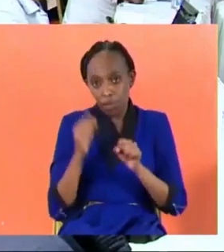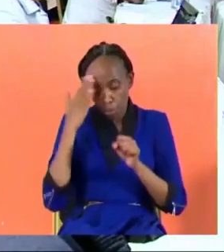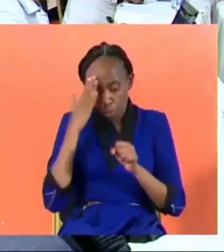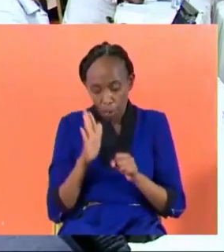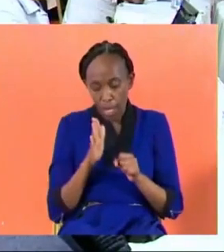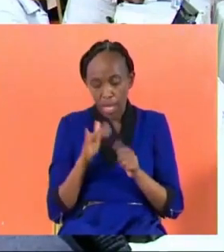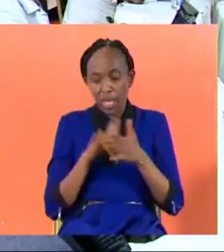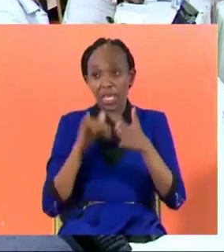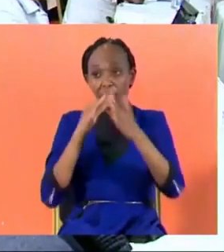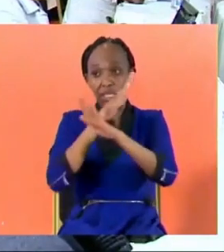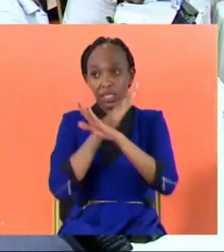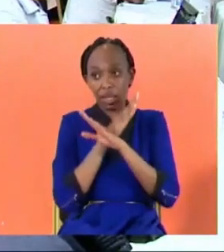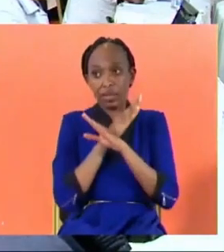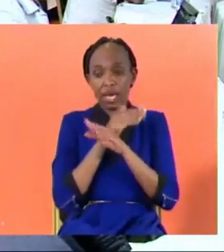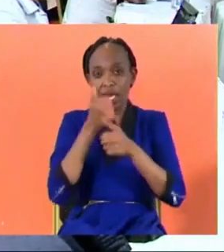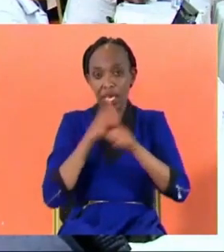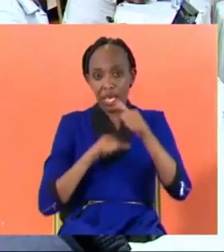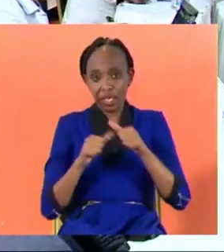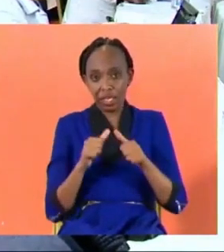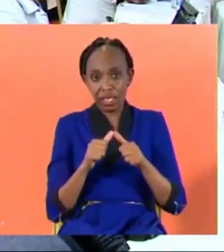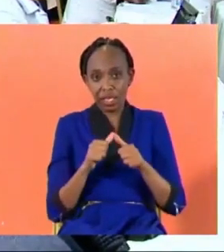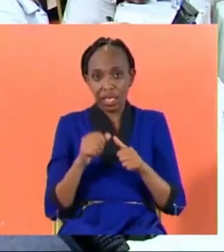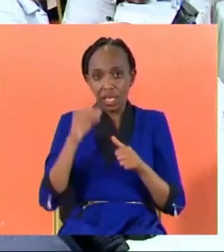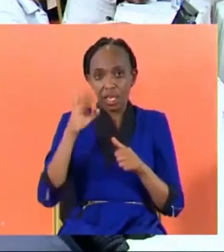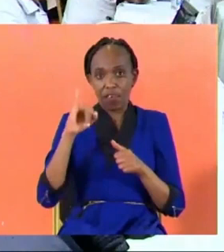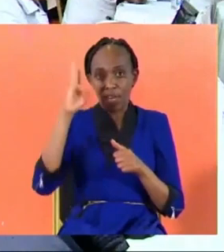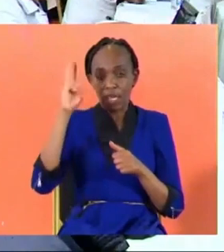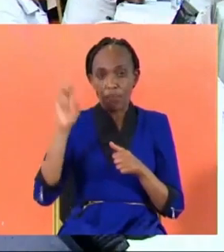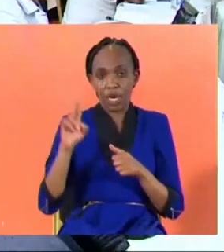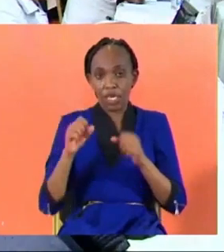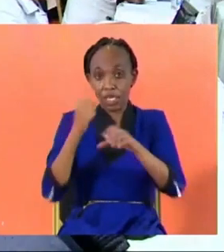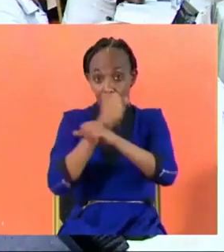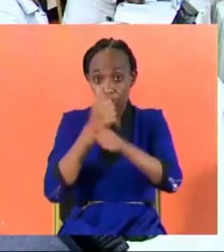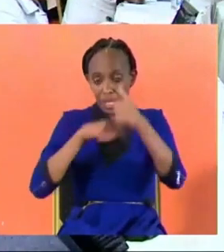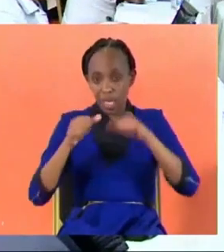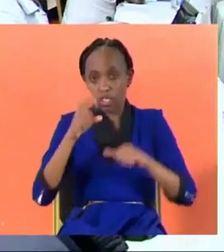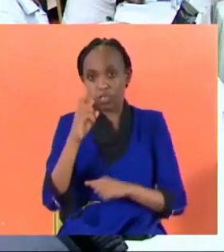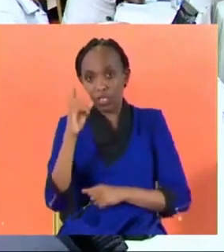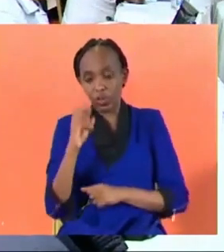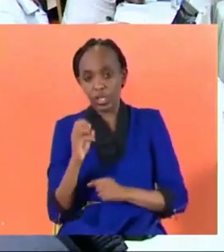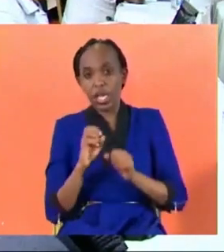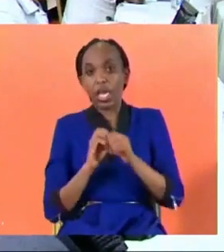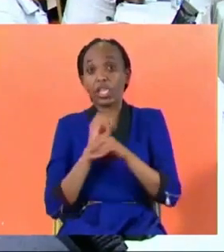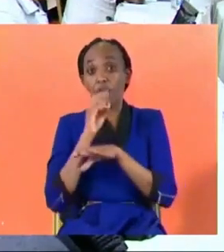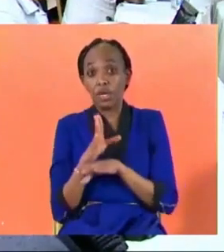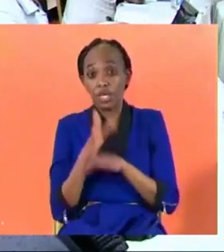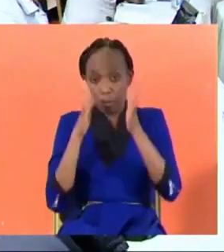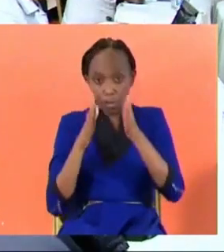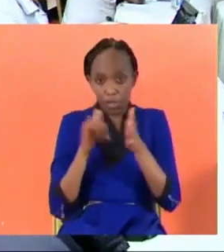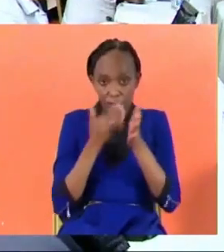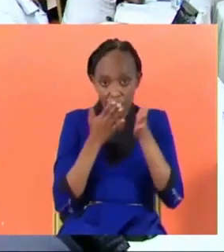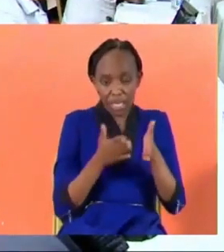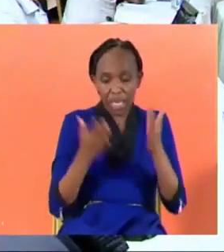aware that Zambia recently enacted the Cyber Security Act of 2020. And the media, the personnel that were here